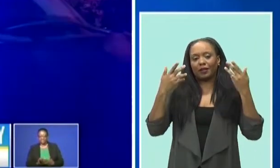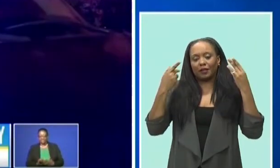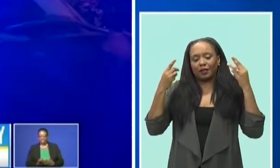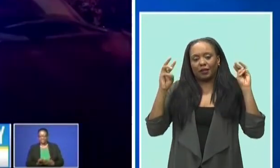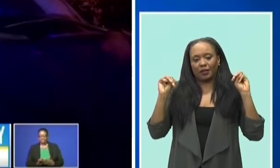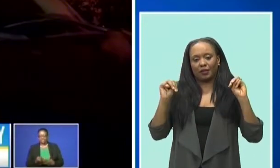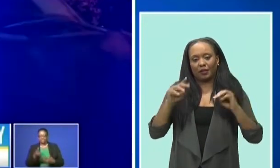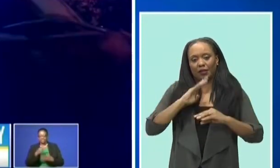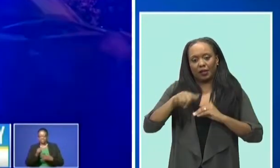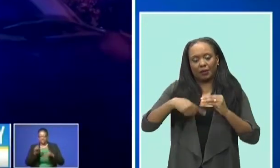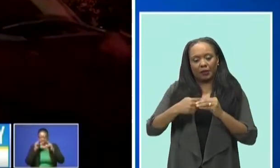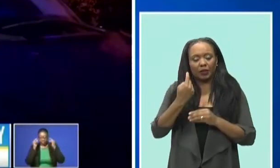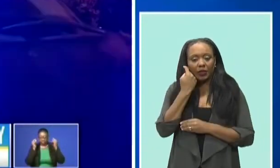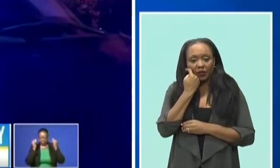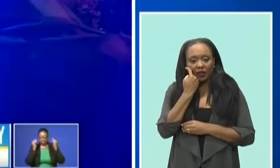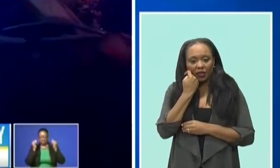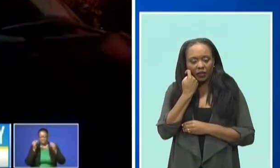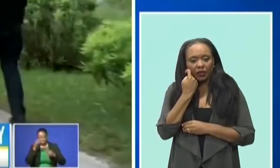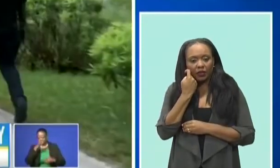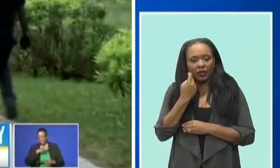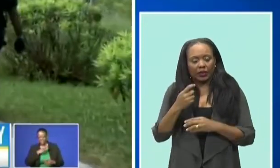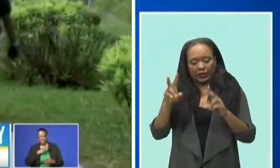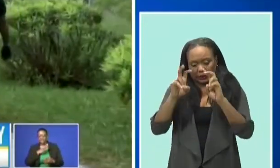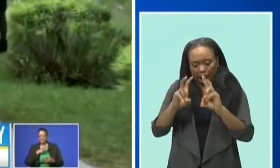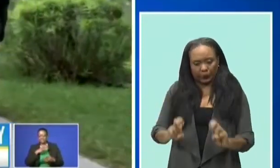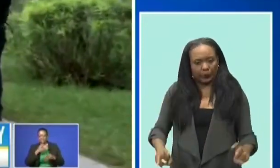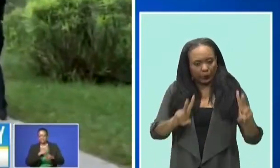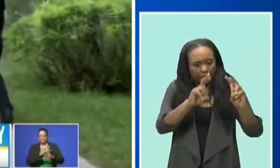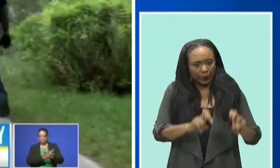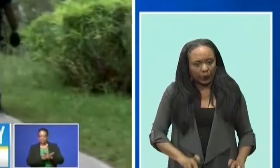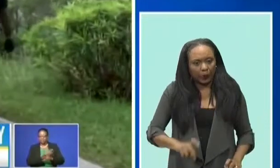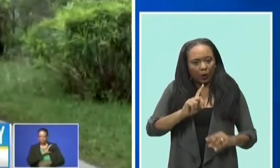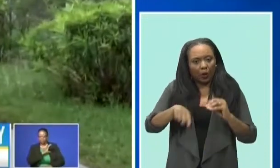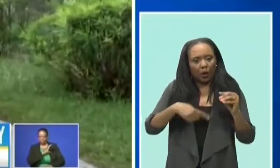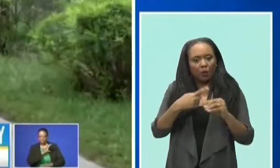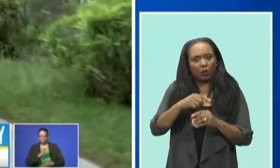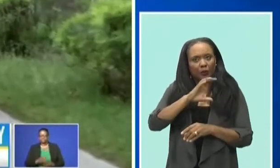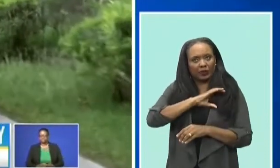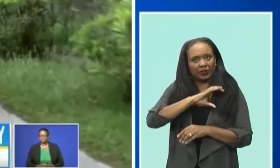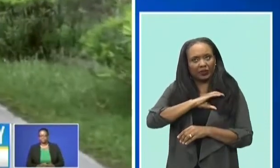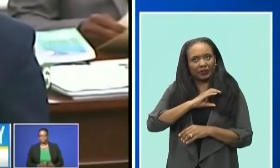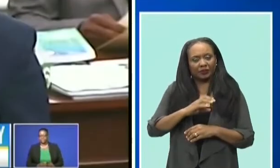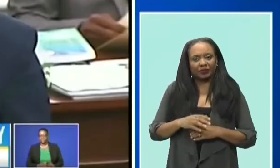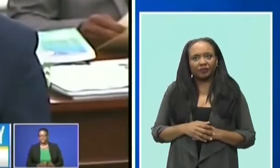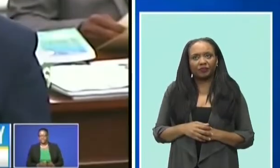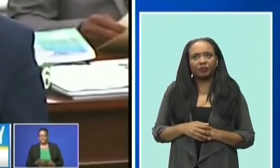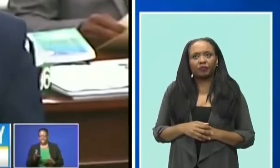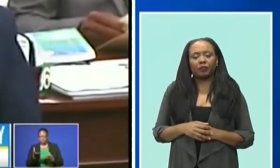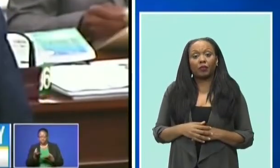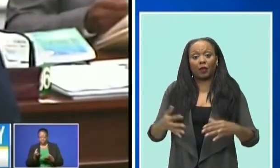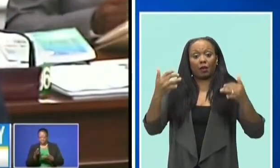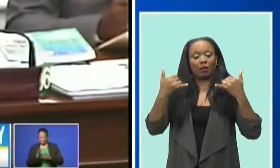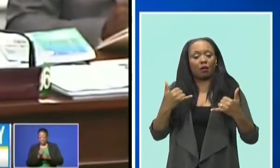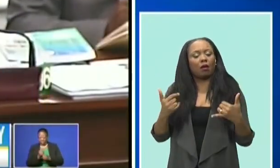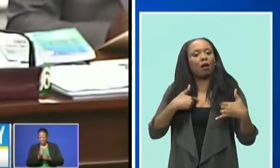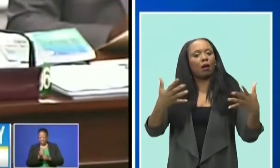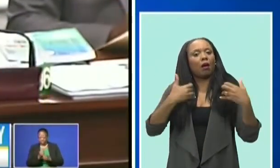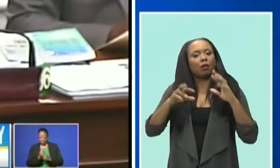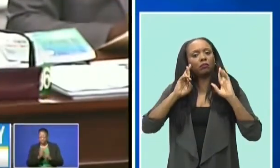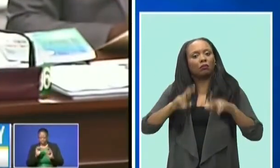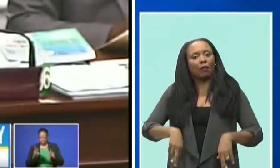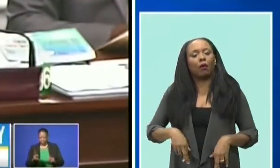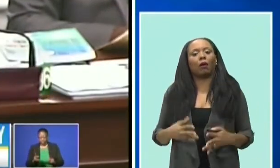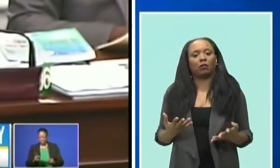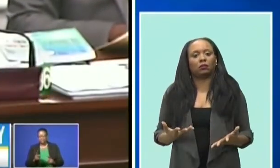of the government's recent manpower audit of the police force. I wish to take this opportunity to respond to what he had to